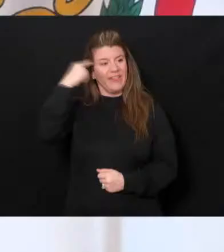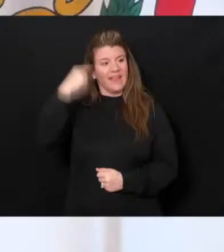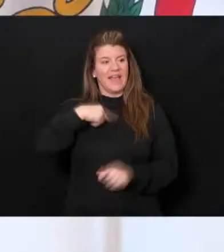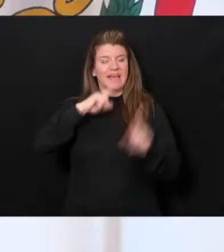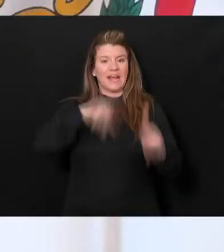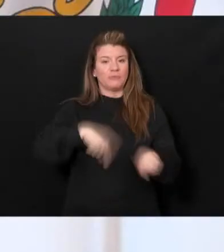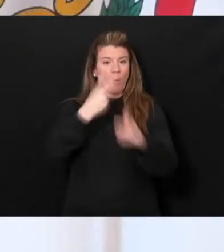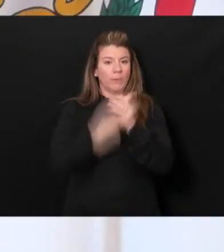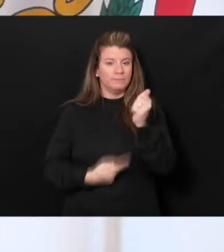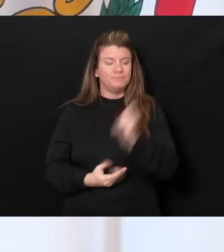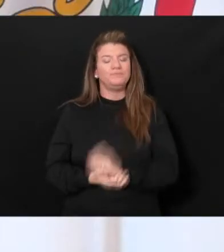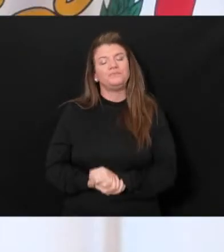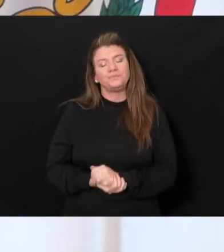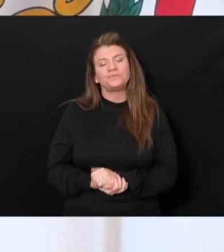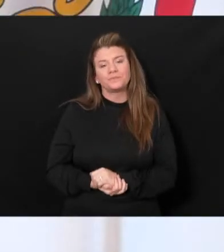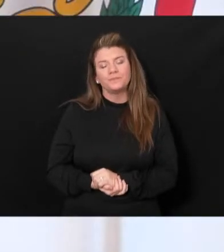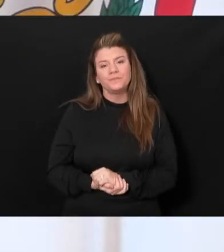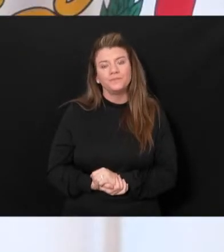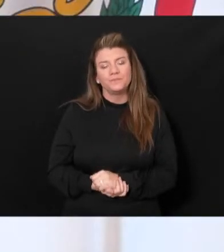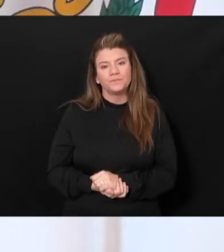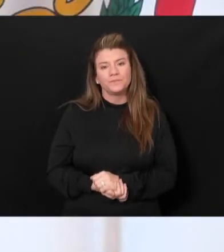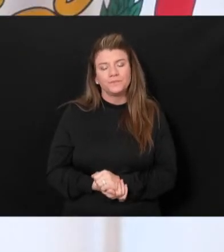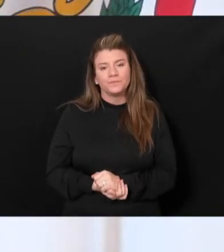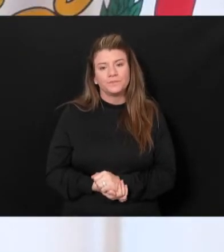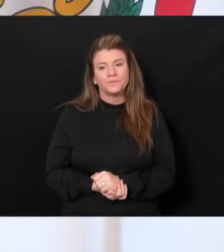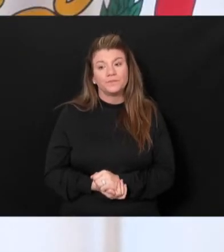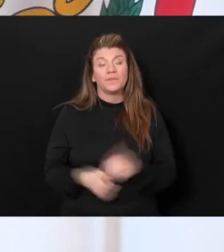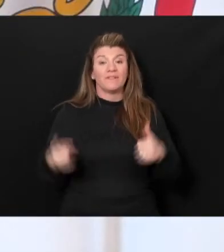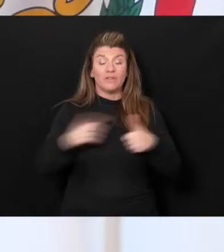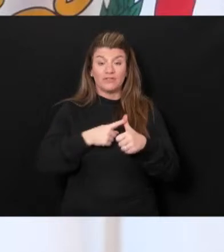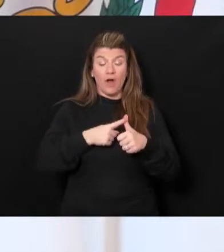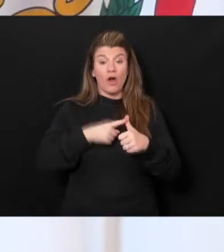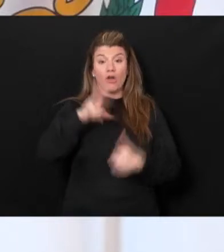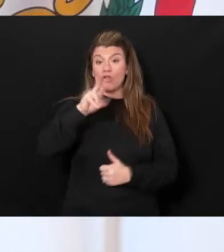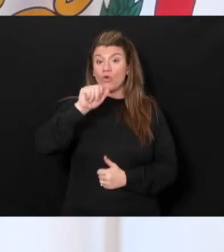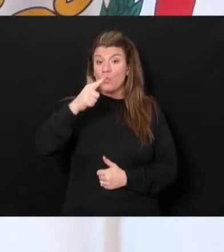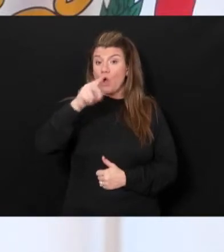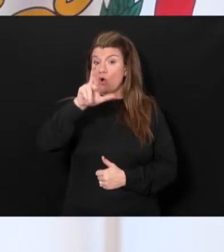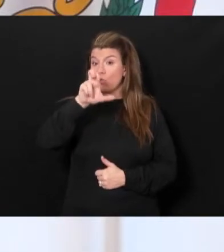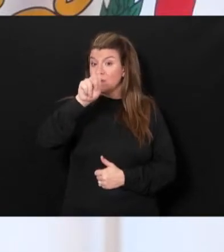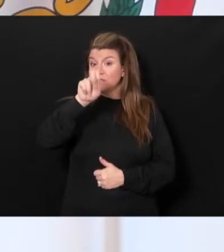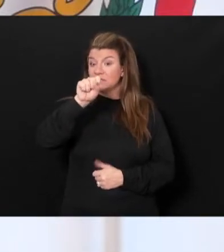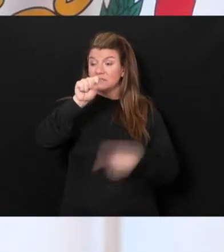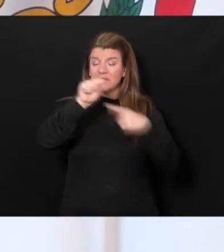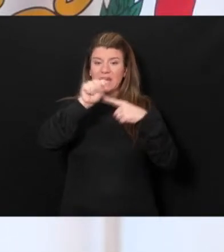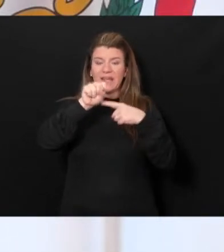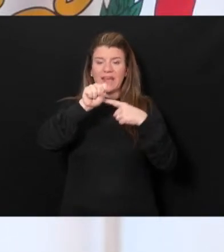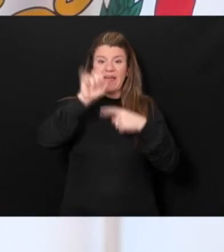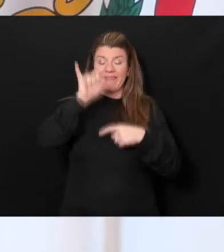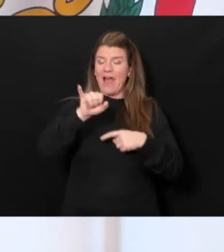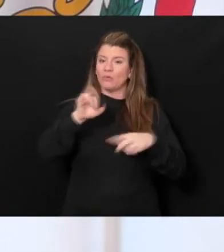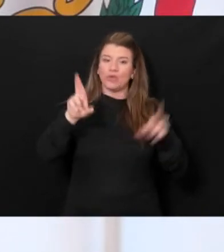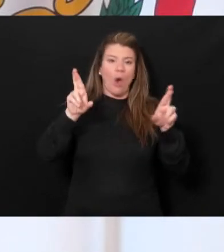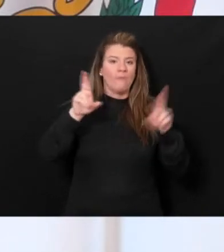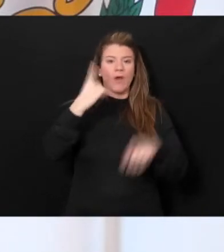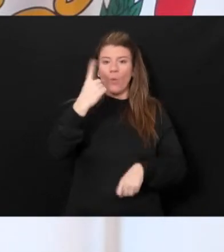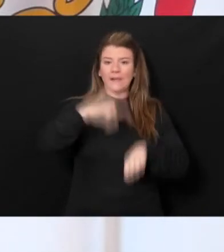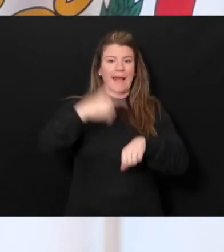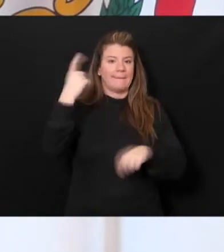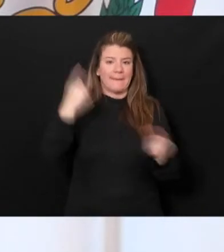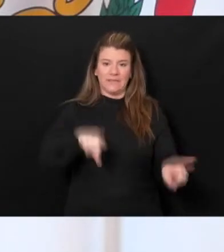these. First of all, the Walgreens thing was just hopefully a one-off deal,